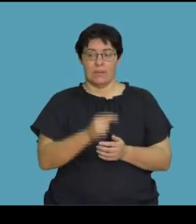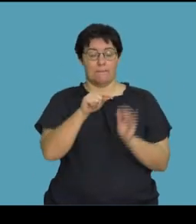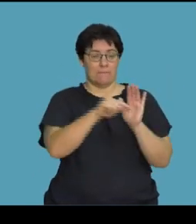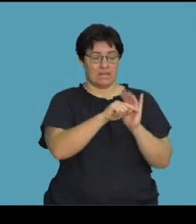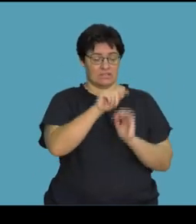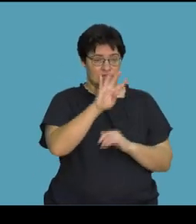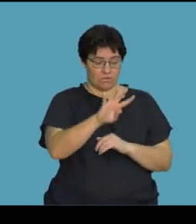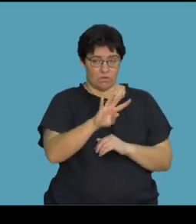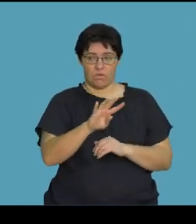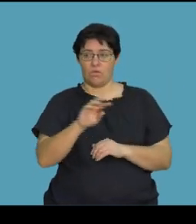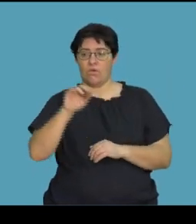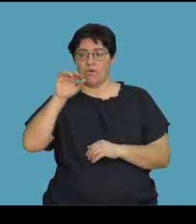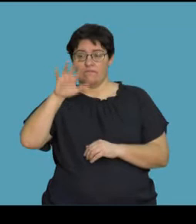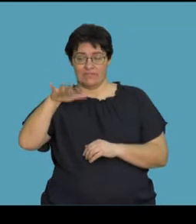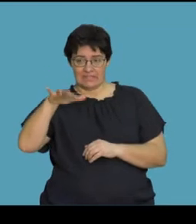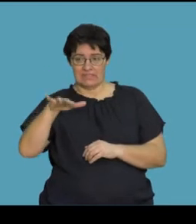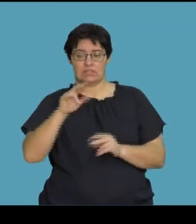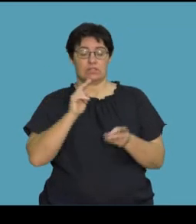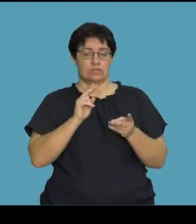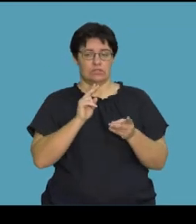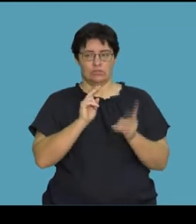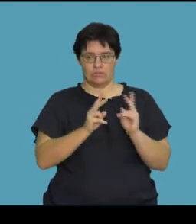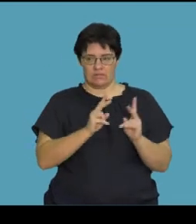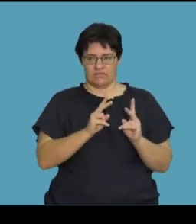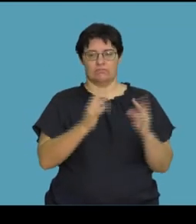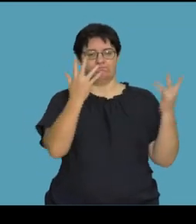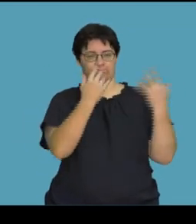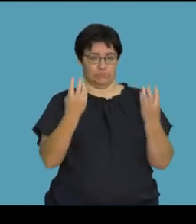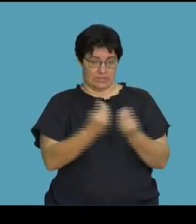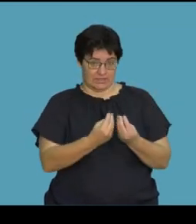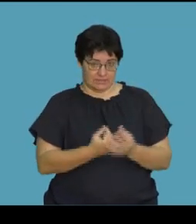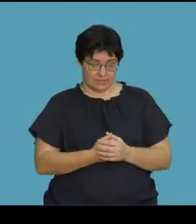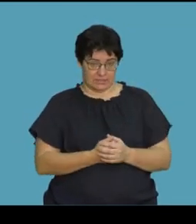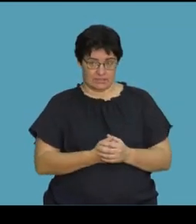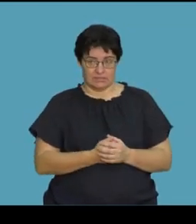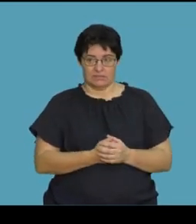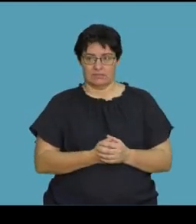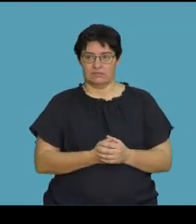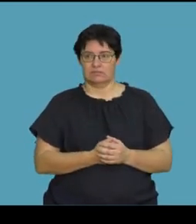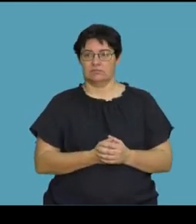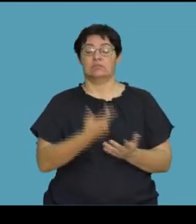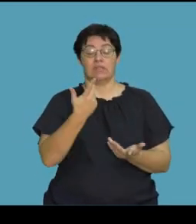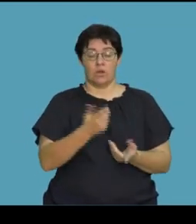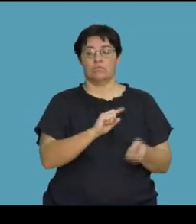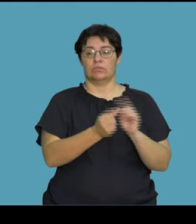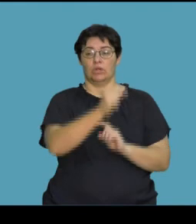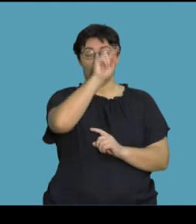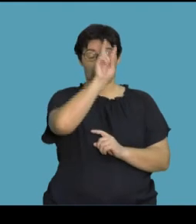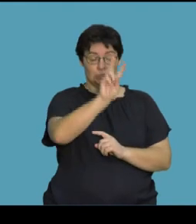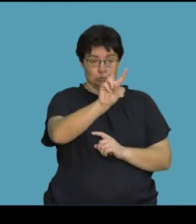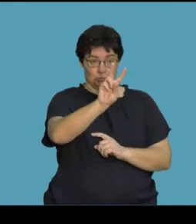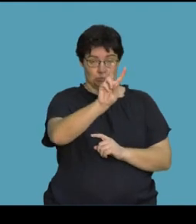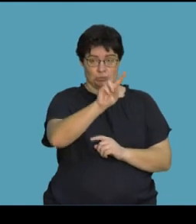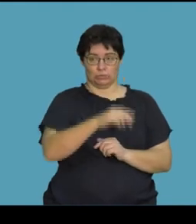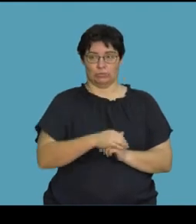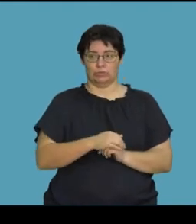the 15, and the 12 will also be then worked out together. So this will become 2 to the exponent